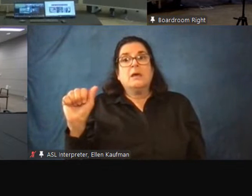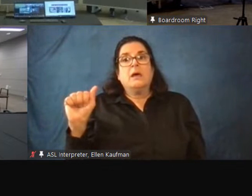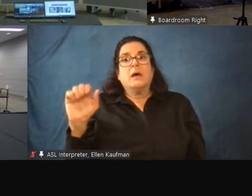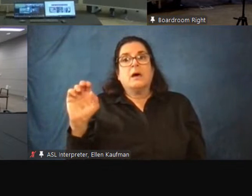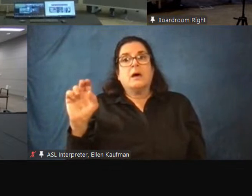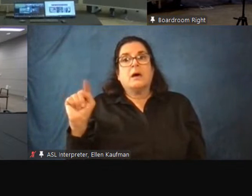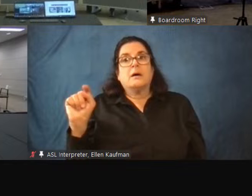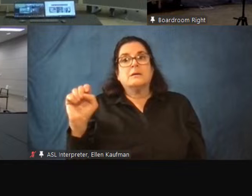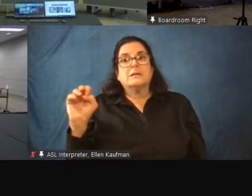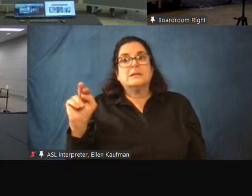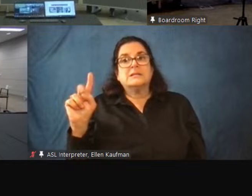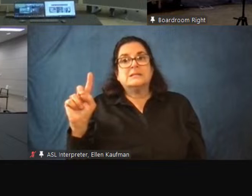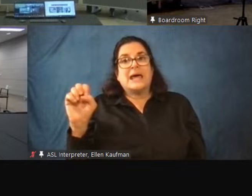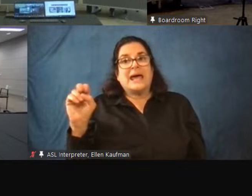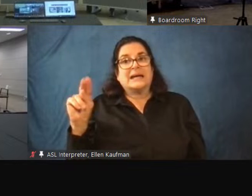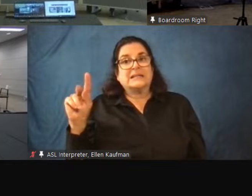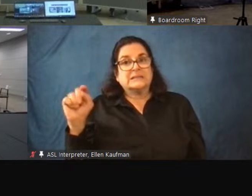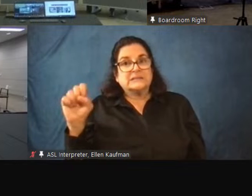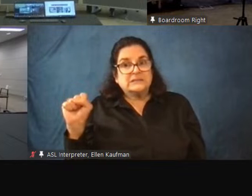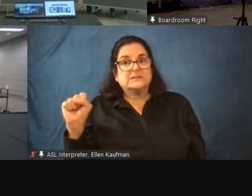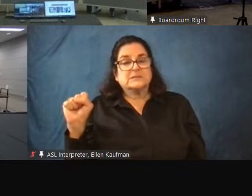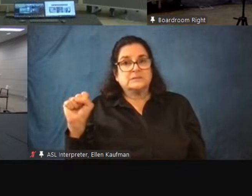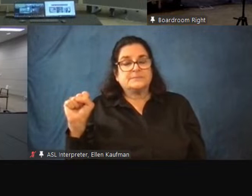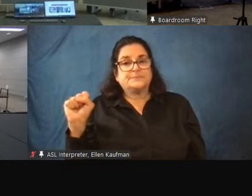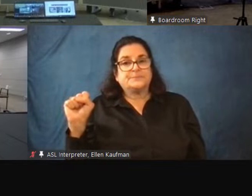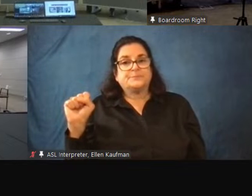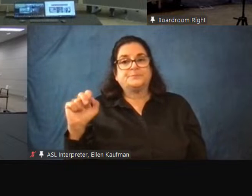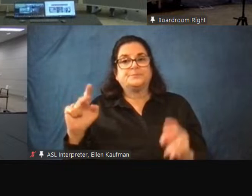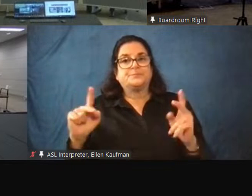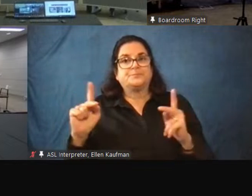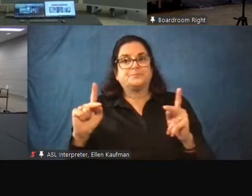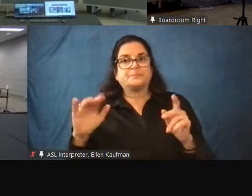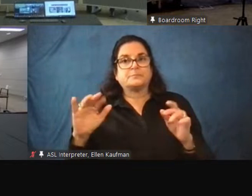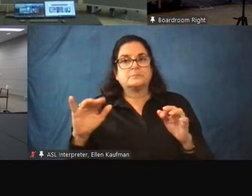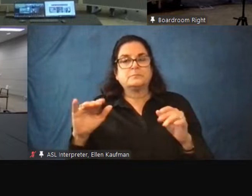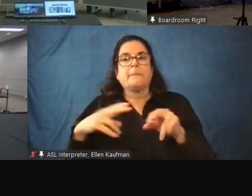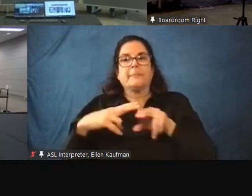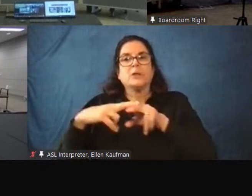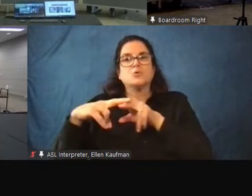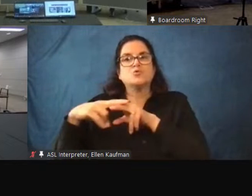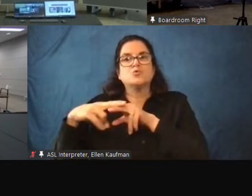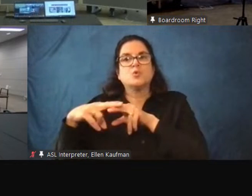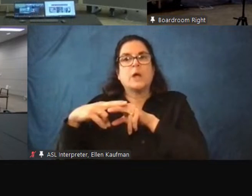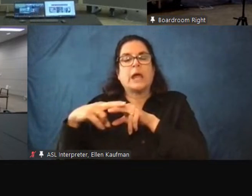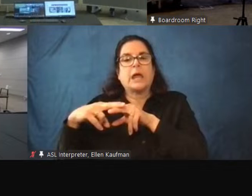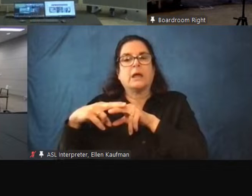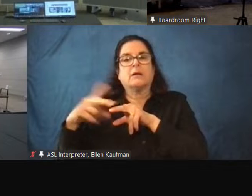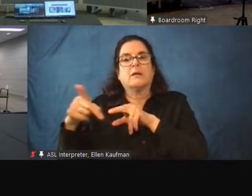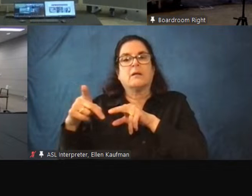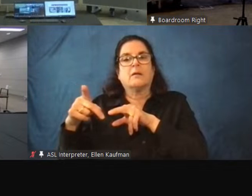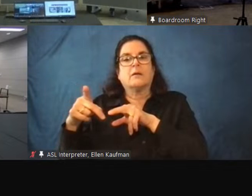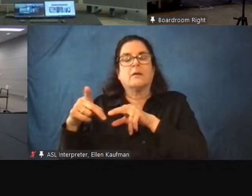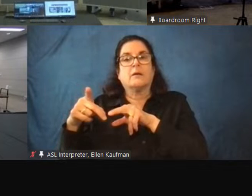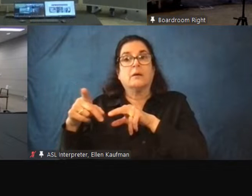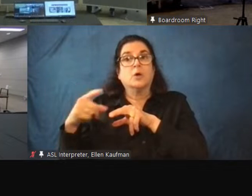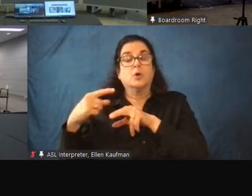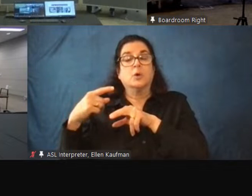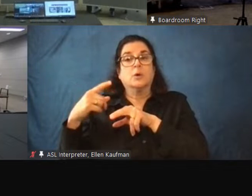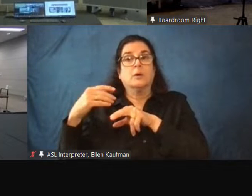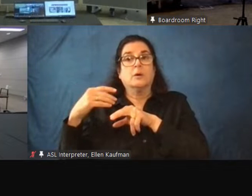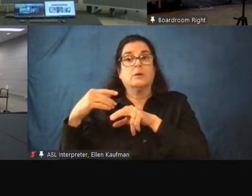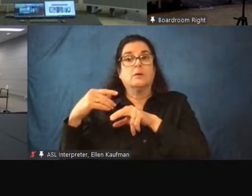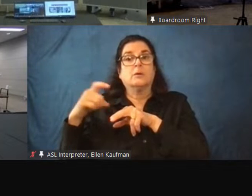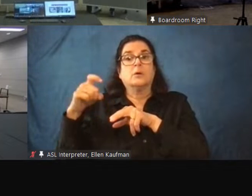Your CTA attendance, the CTA train, they sit on the thing that where you have to